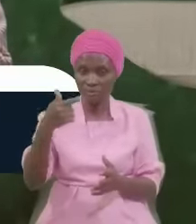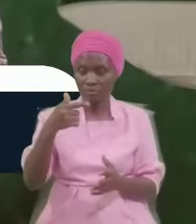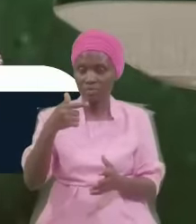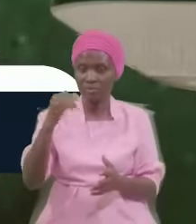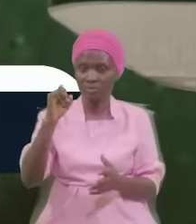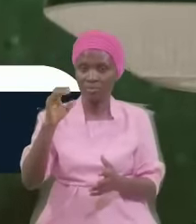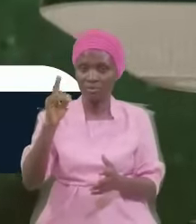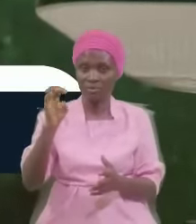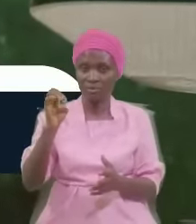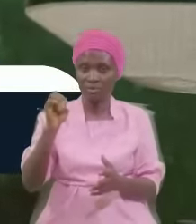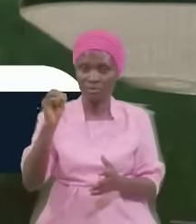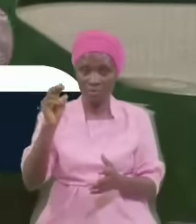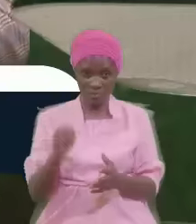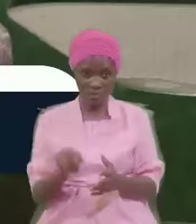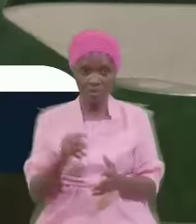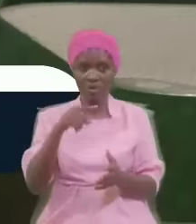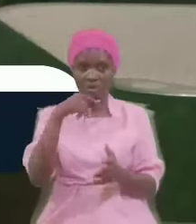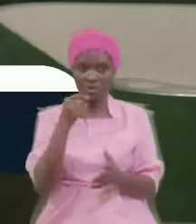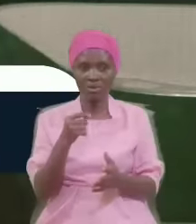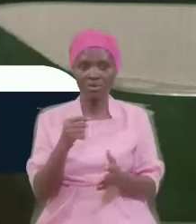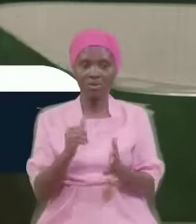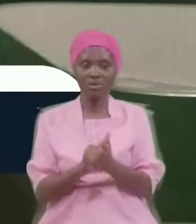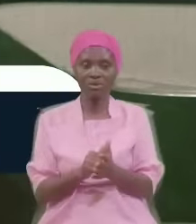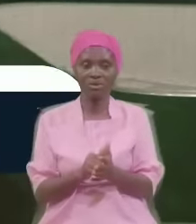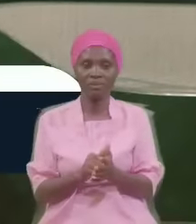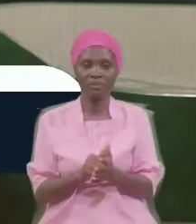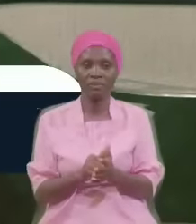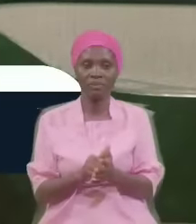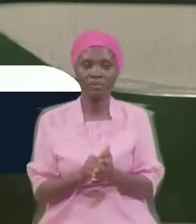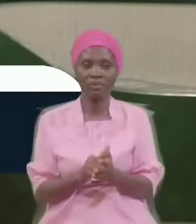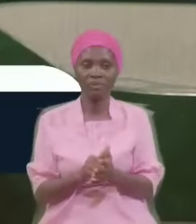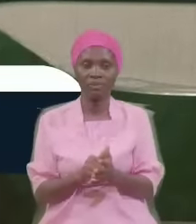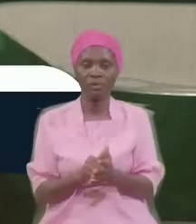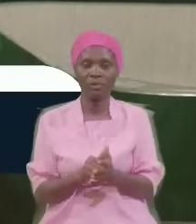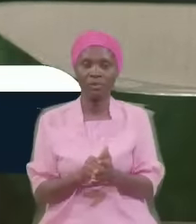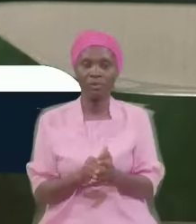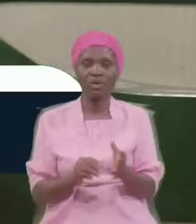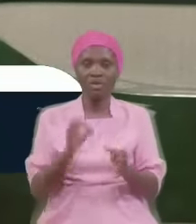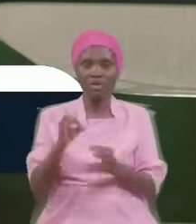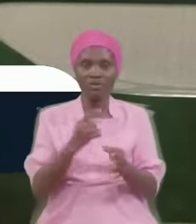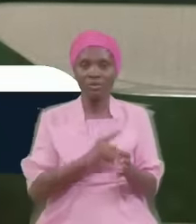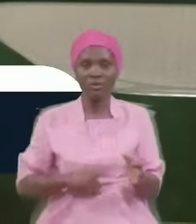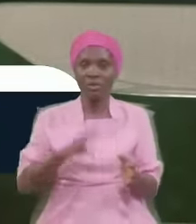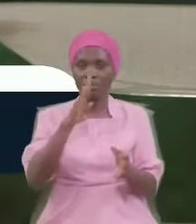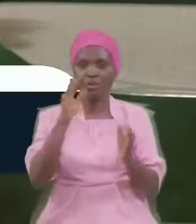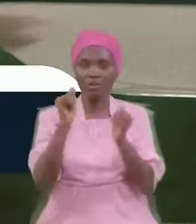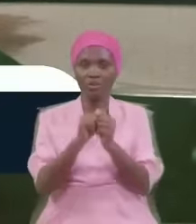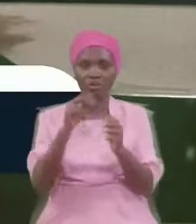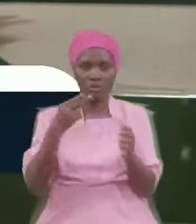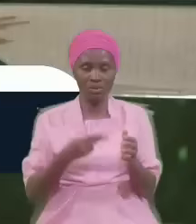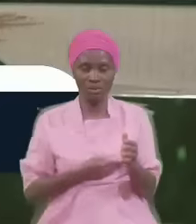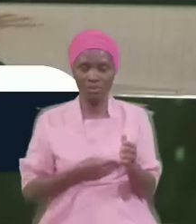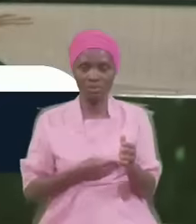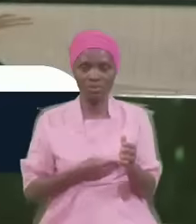with us, it says, if the Lord really is with us, why then is all this